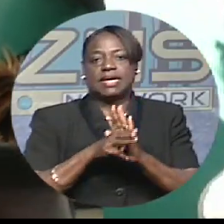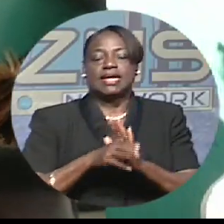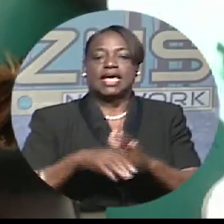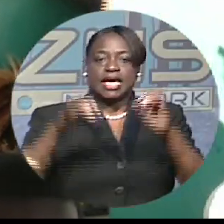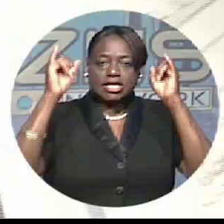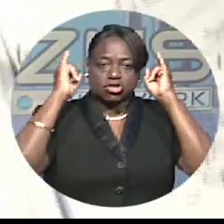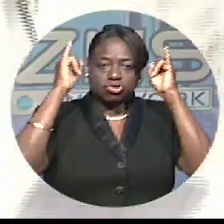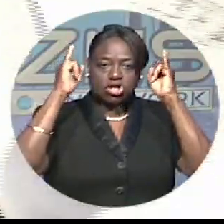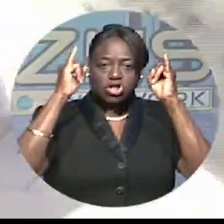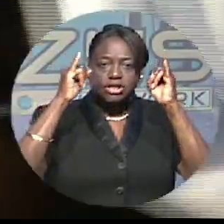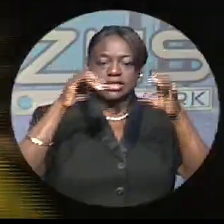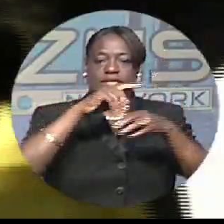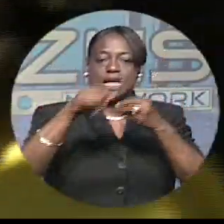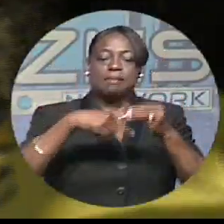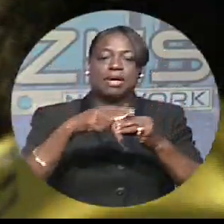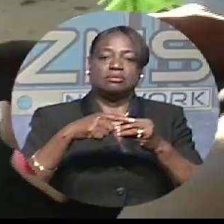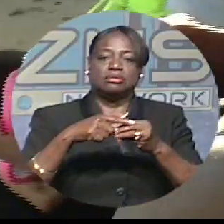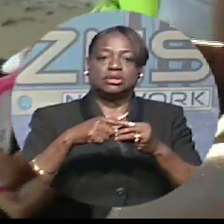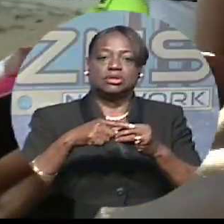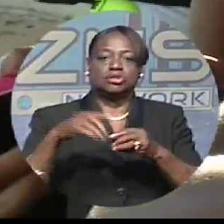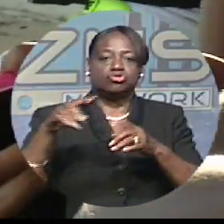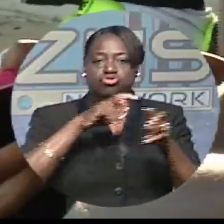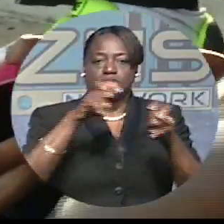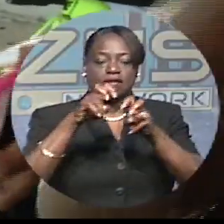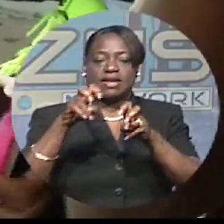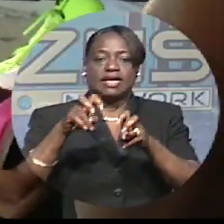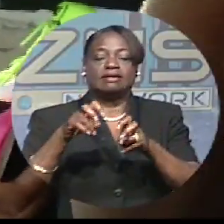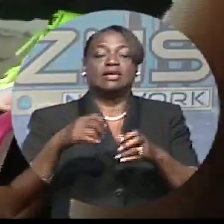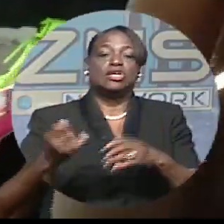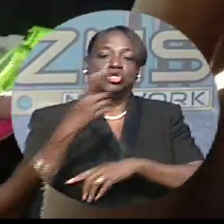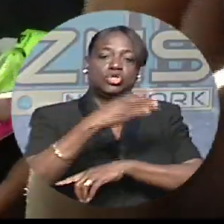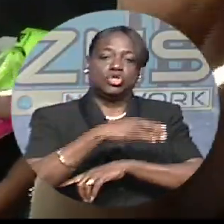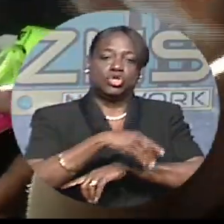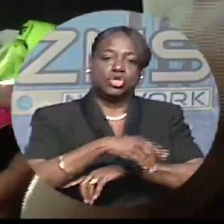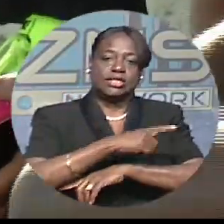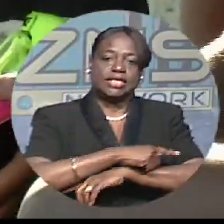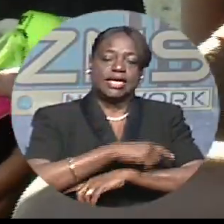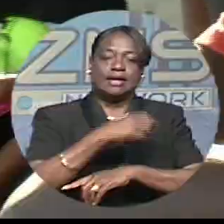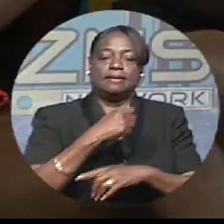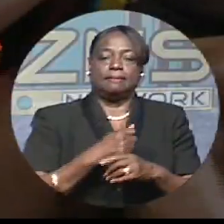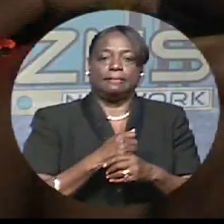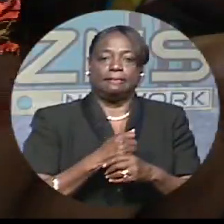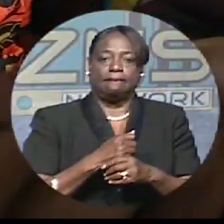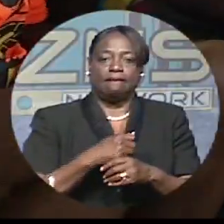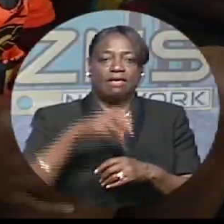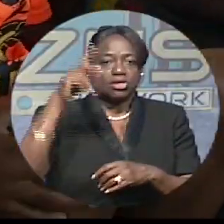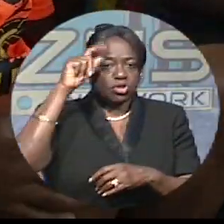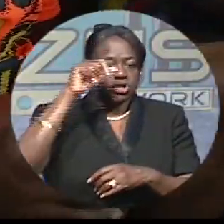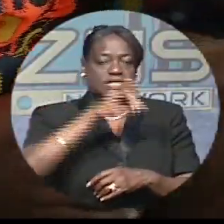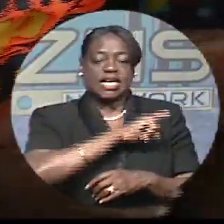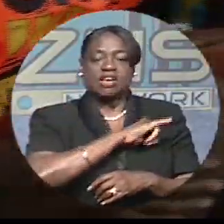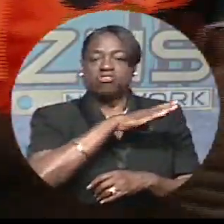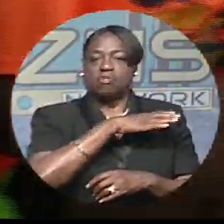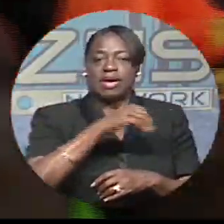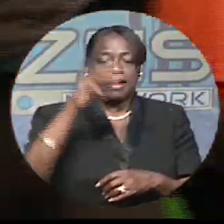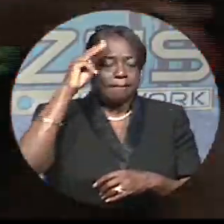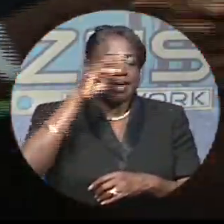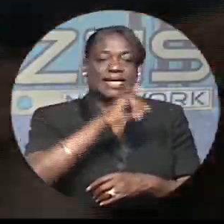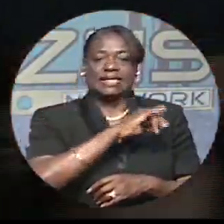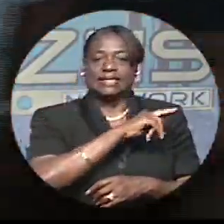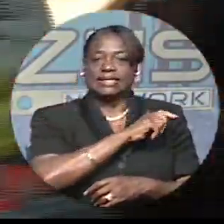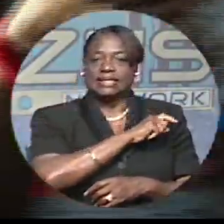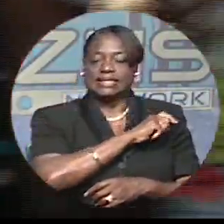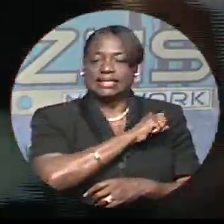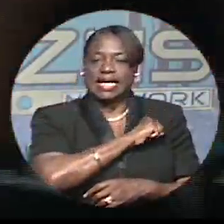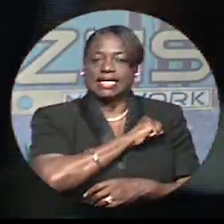travel today to St. Kitts. Head coach John Ingram and B3A's boss Mike Sands were both upbeat as Team Bahamas looks to improve